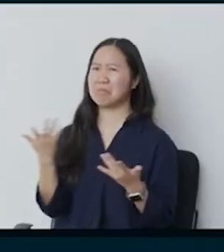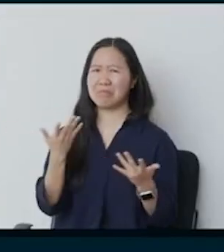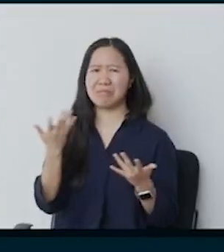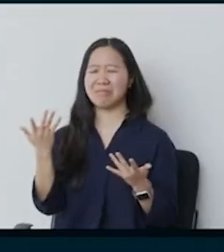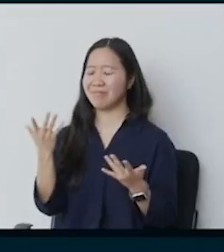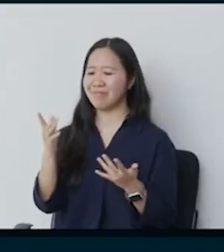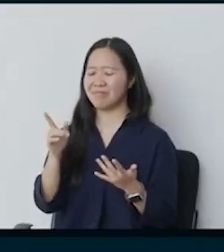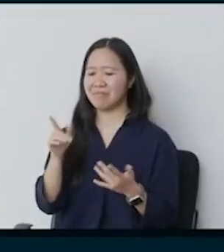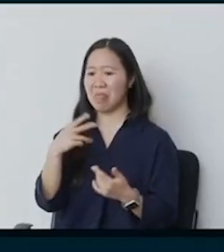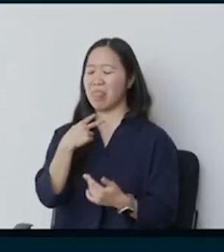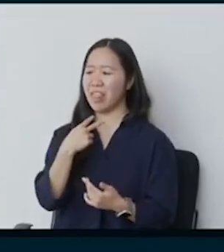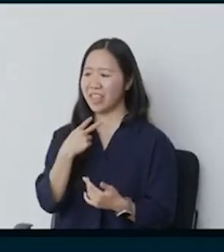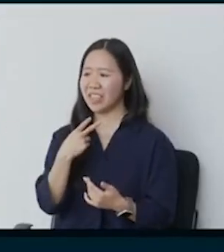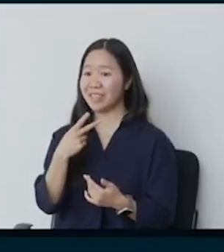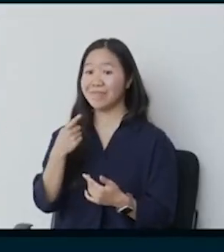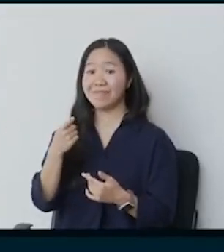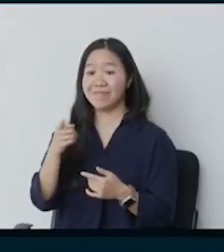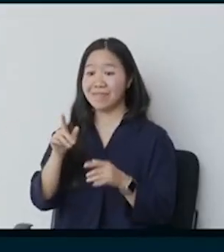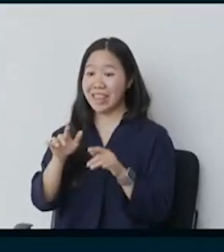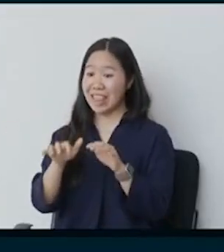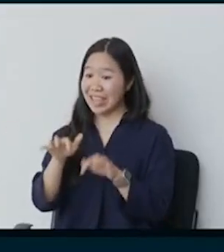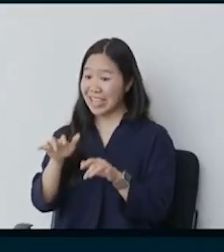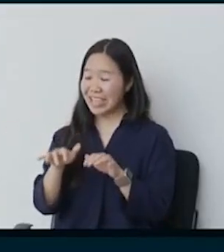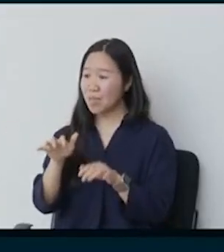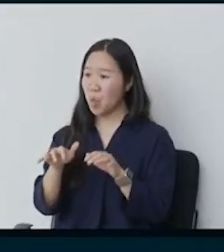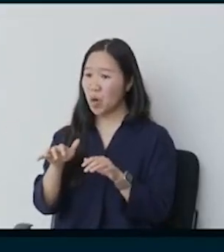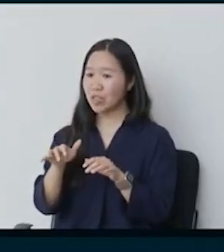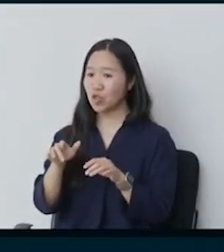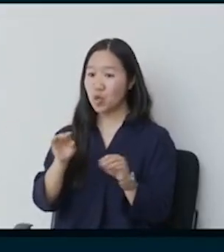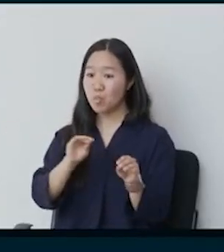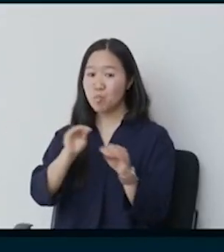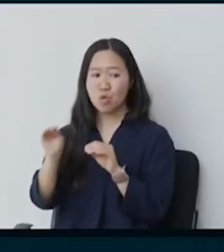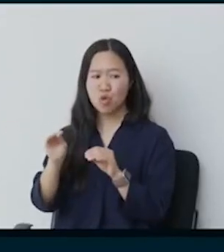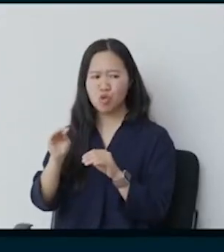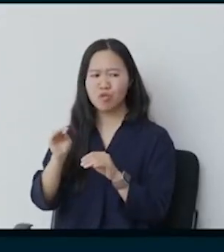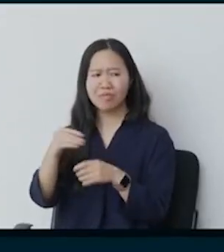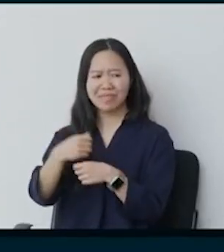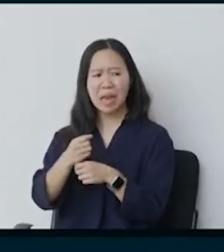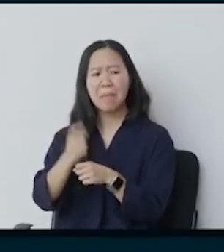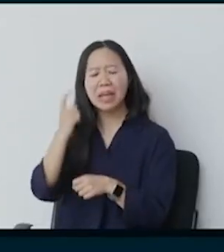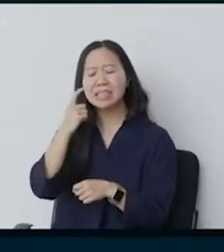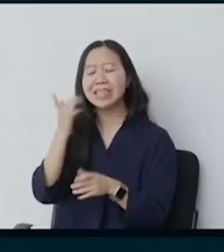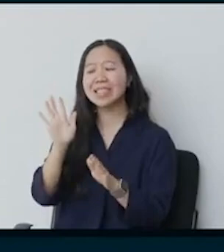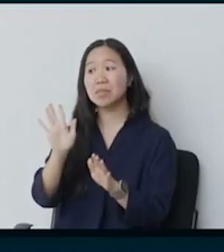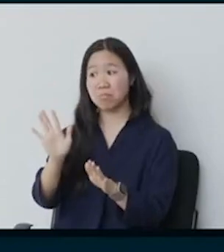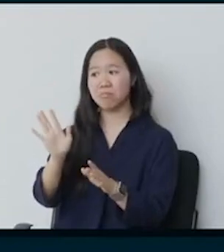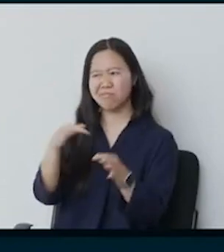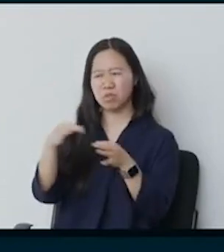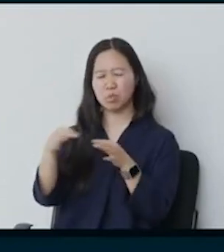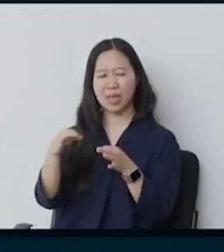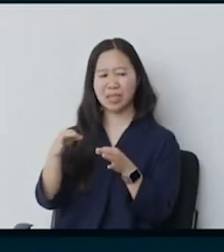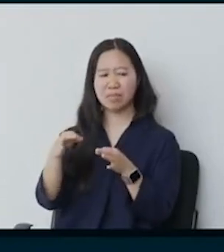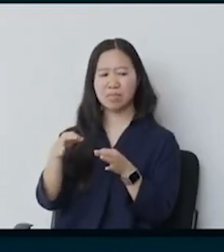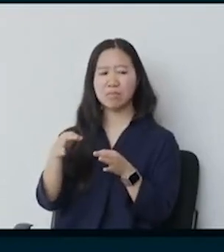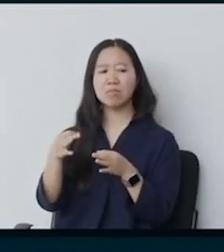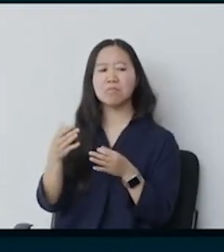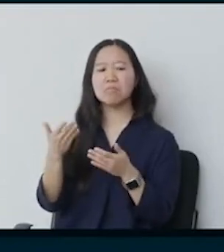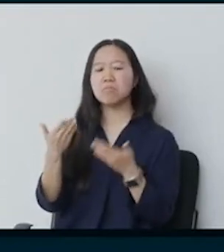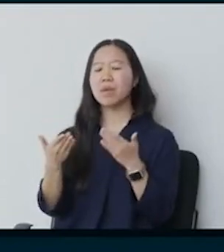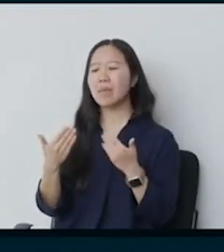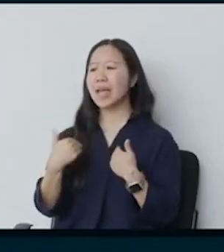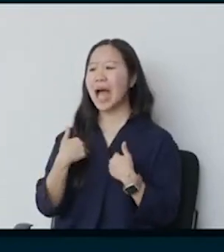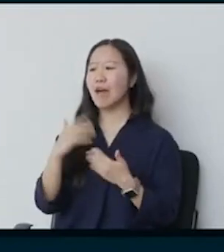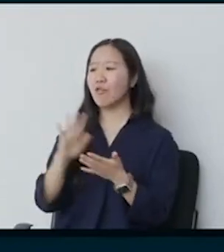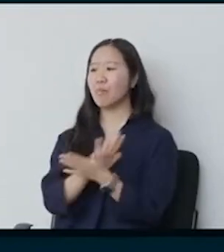The keyboard focus should move in an order that makes sense. And here's what I mean by that. Let's say you're faced with a paper form